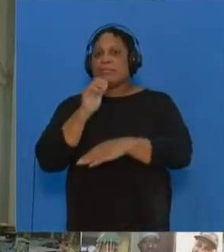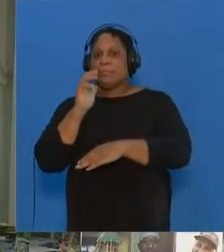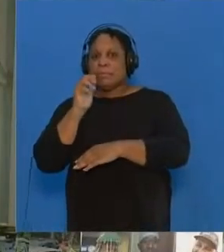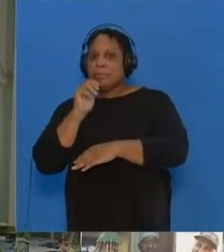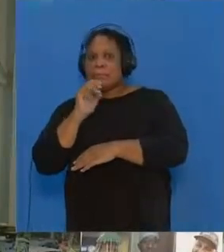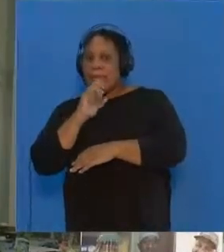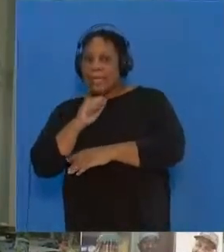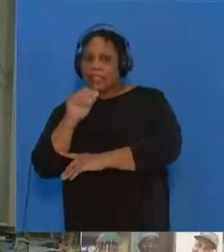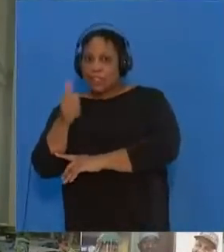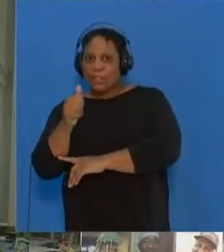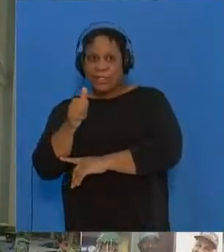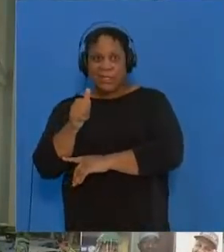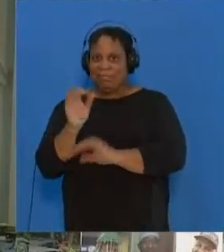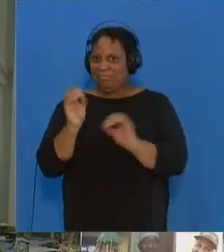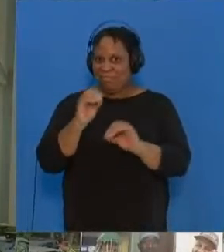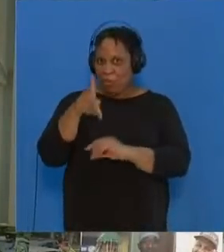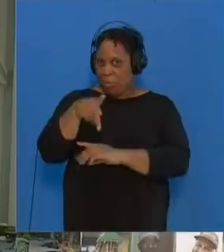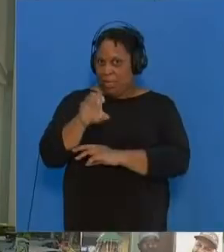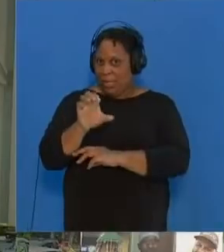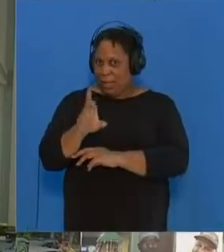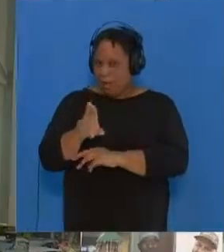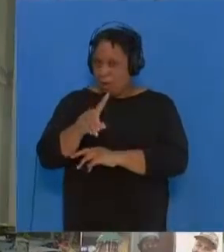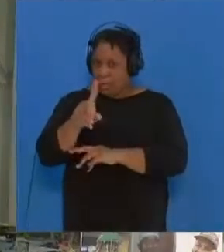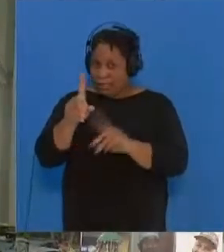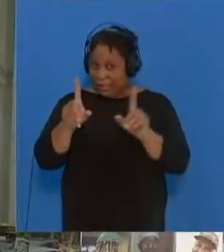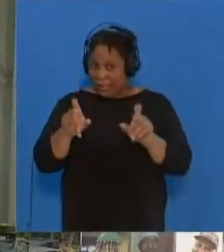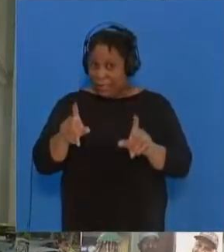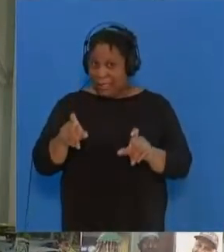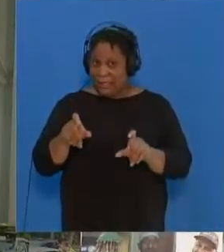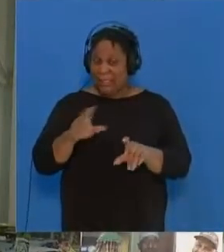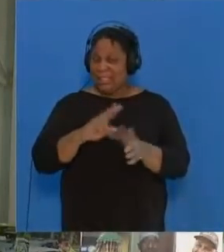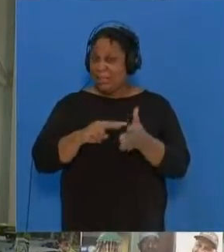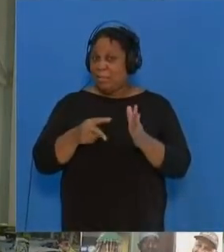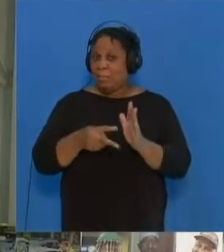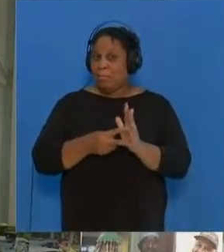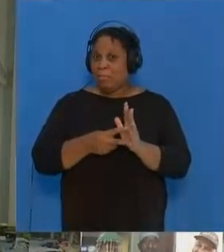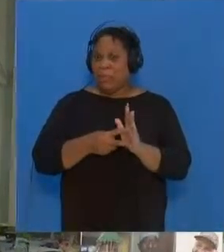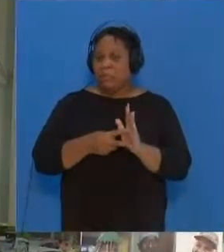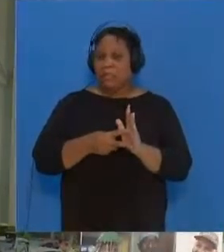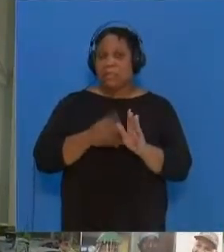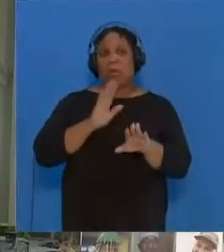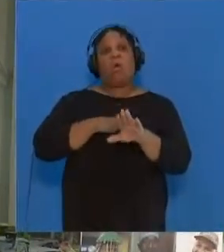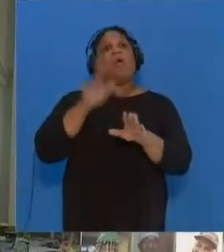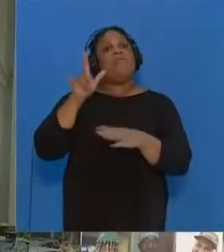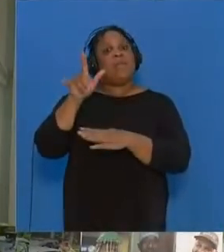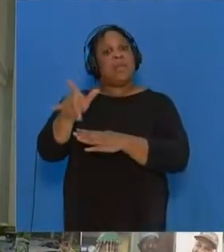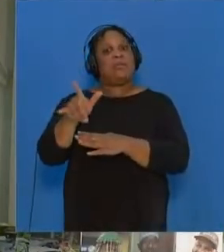subjected to PCR tests. This means children can get off the airplane and go straight